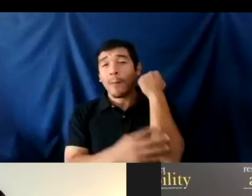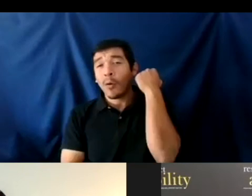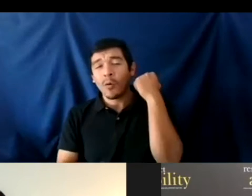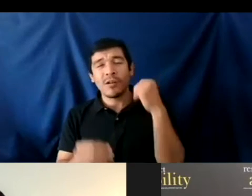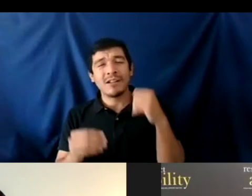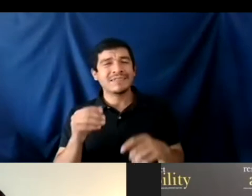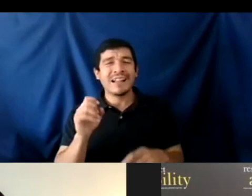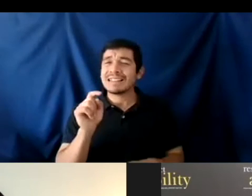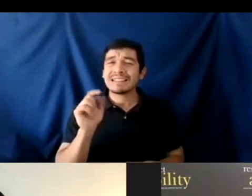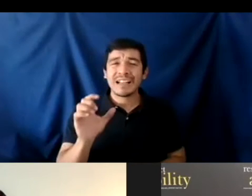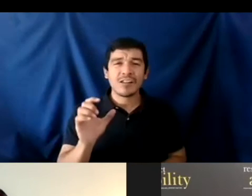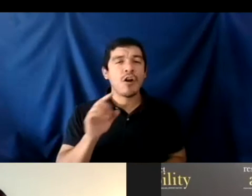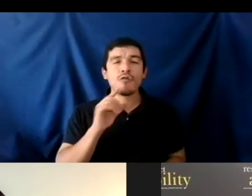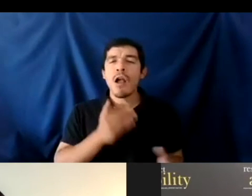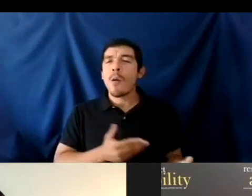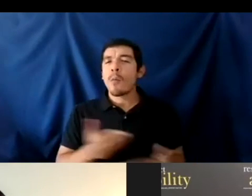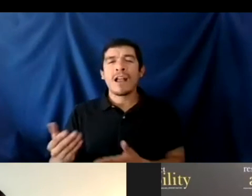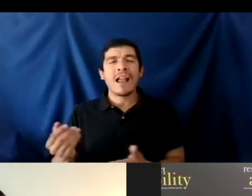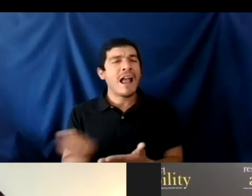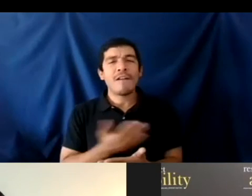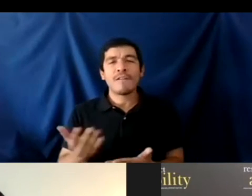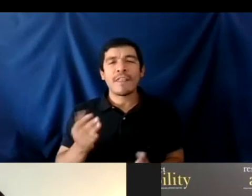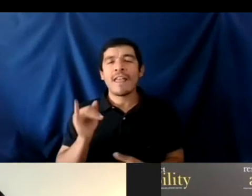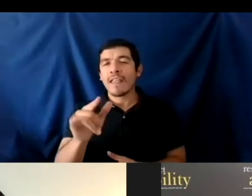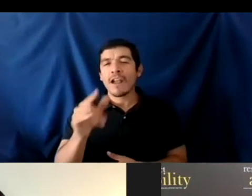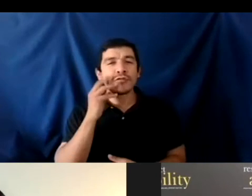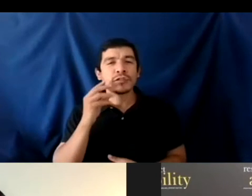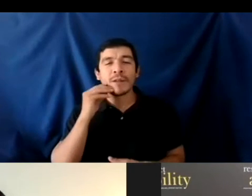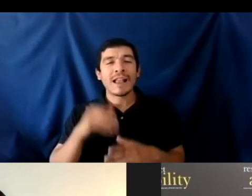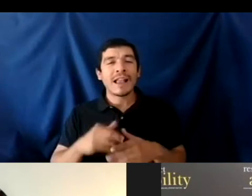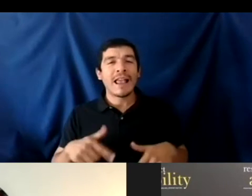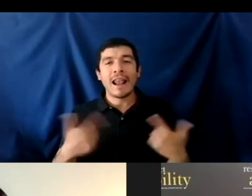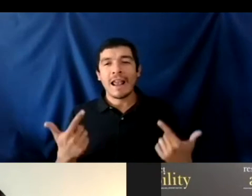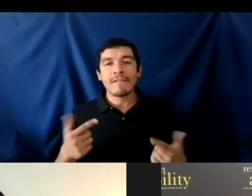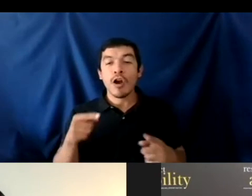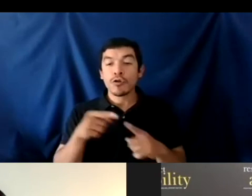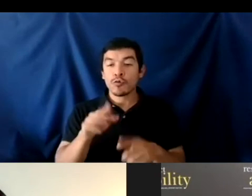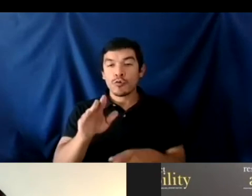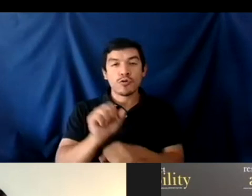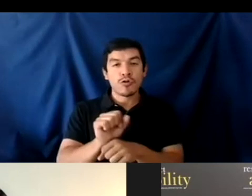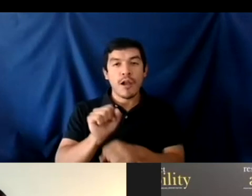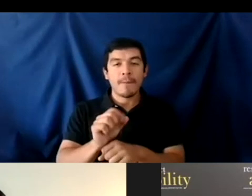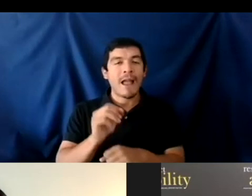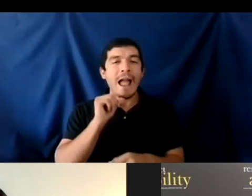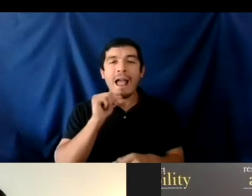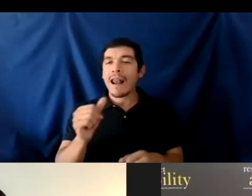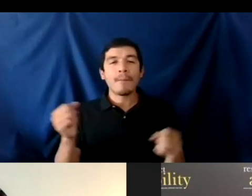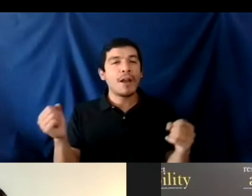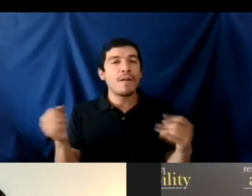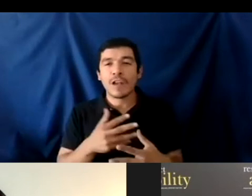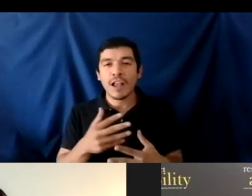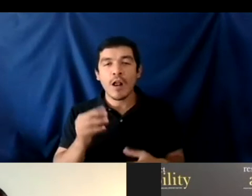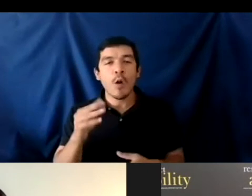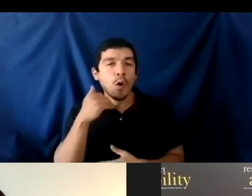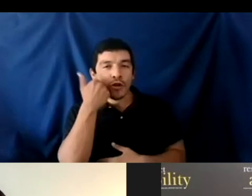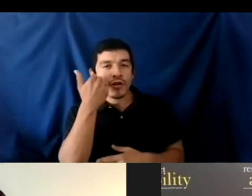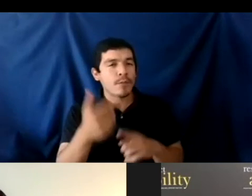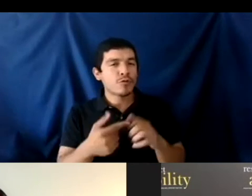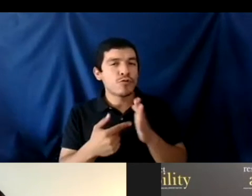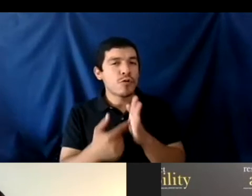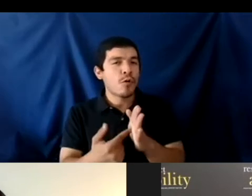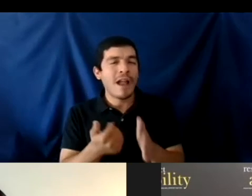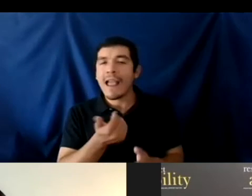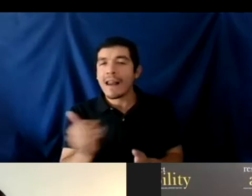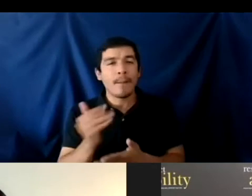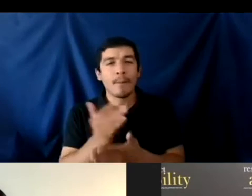and bringing everything that you've experienced in life to the job, and not being afraid or ashamed to show